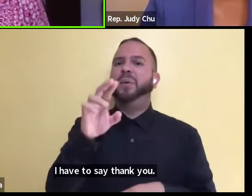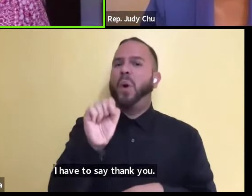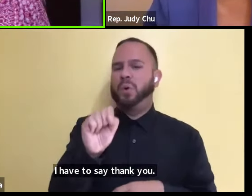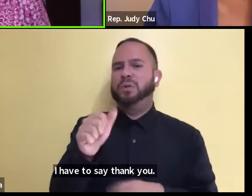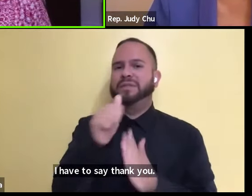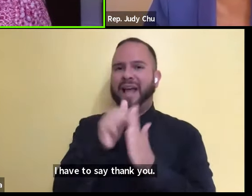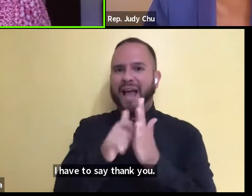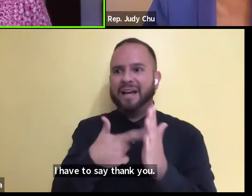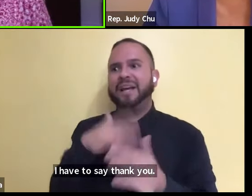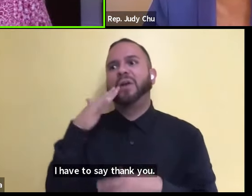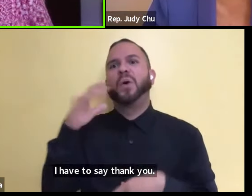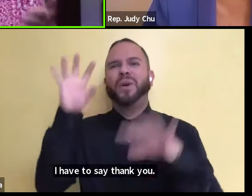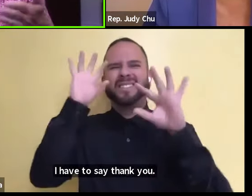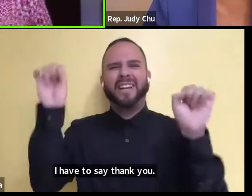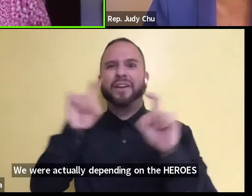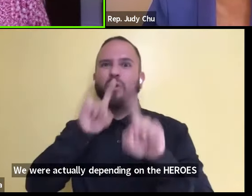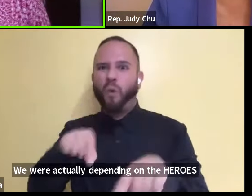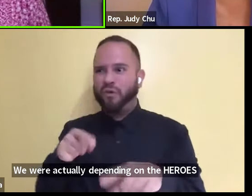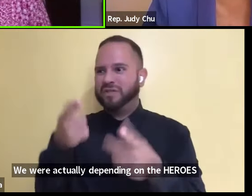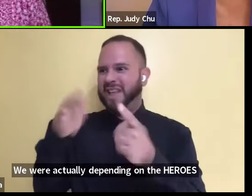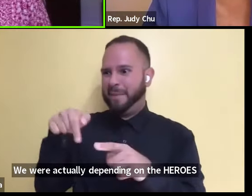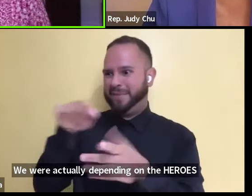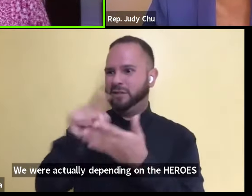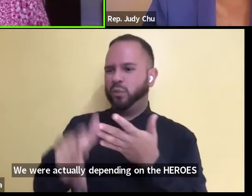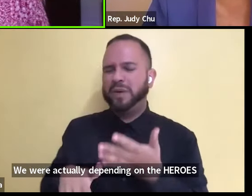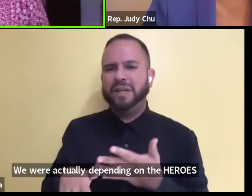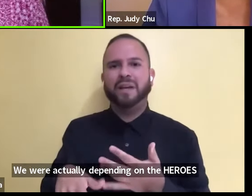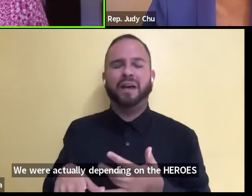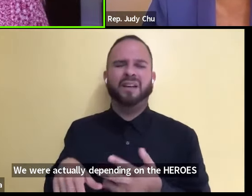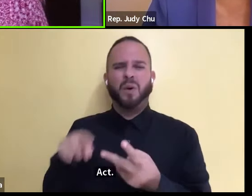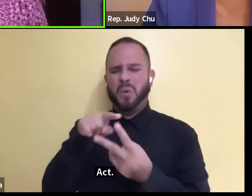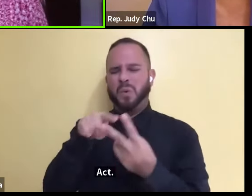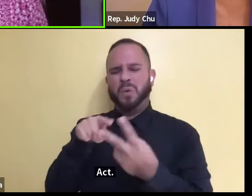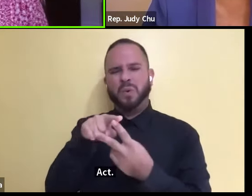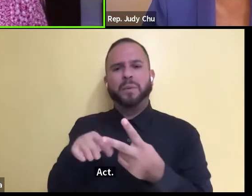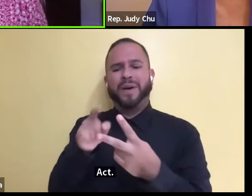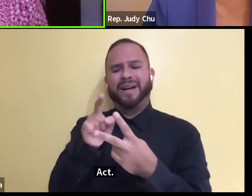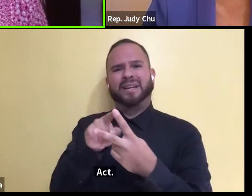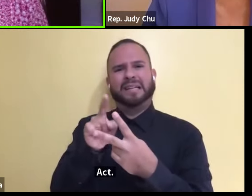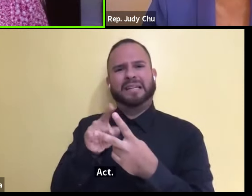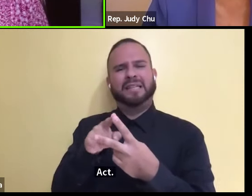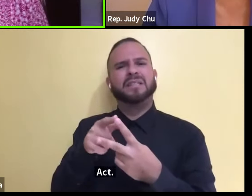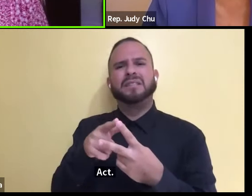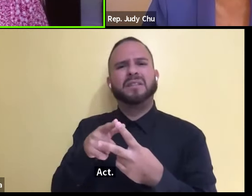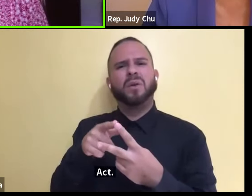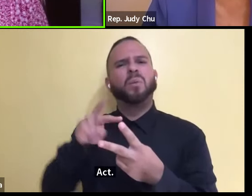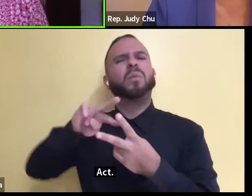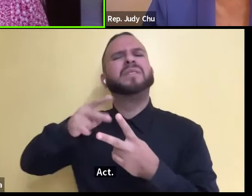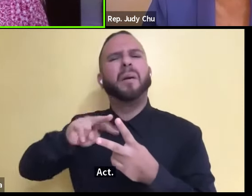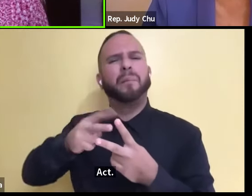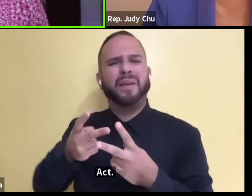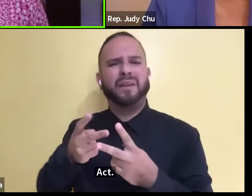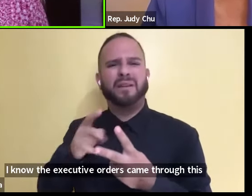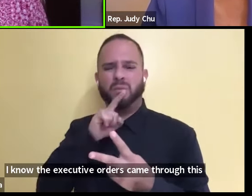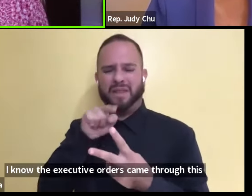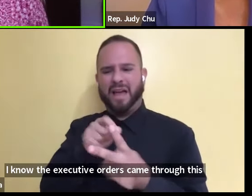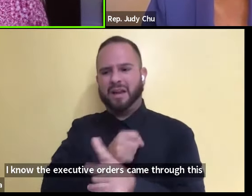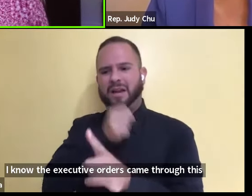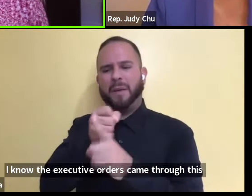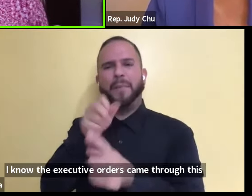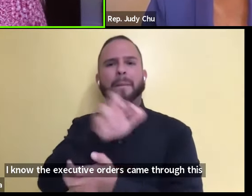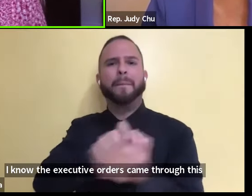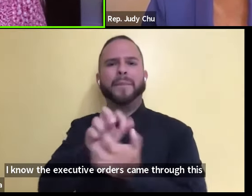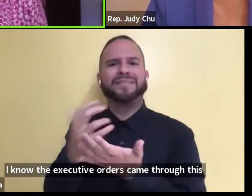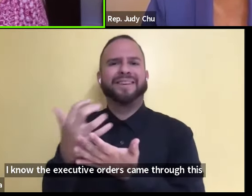this weekend. What does that mean to the HEROES Act? Because that does have a direct effect regarding the mixed income. What does it